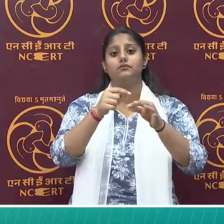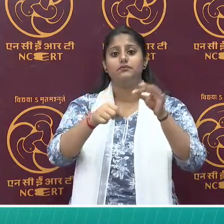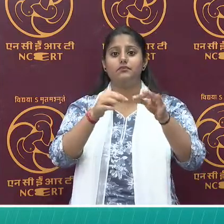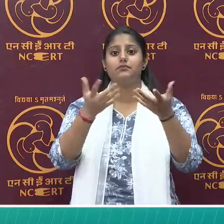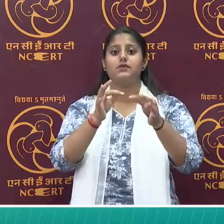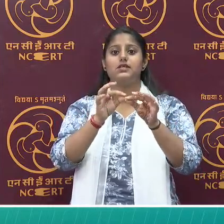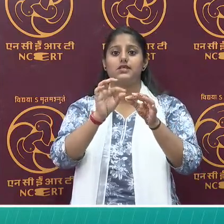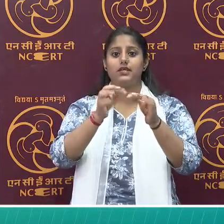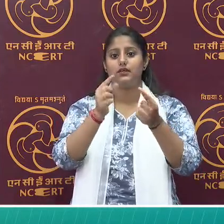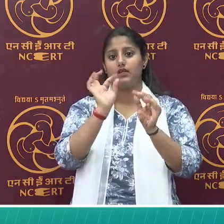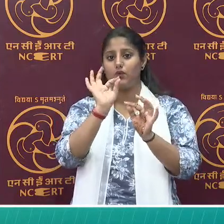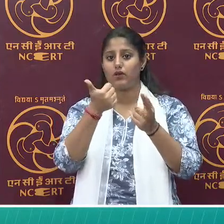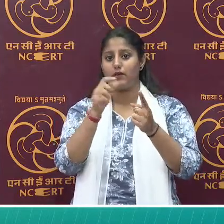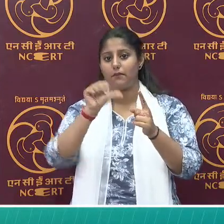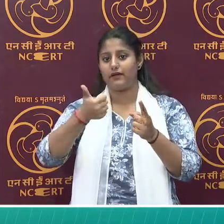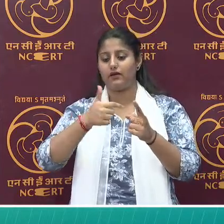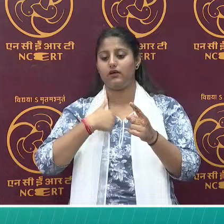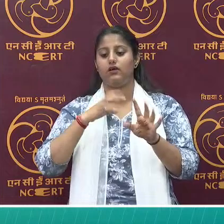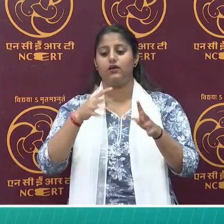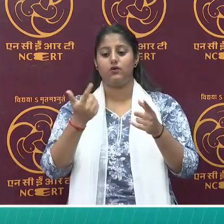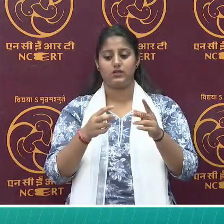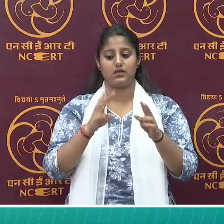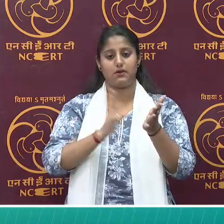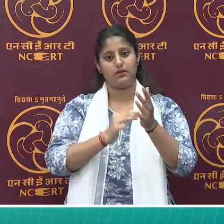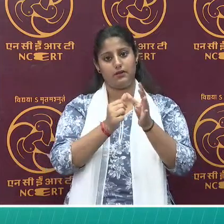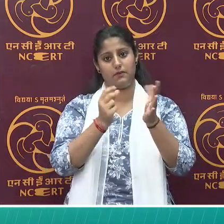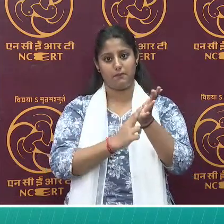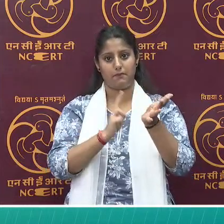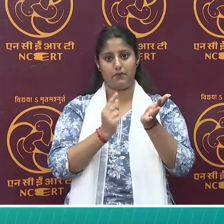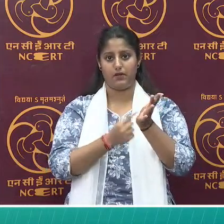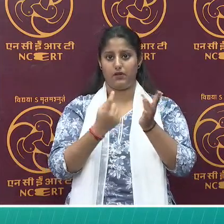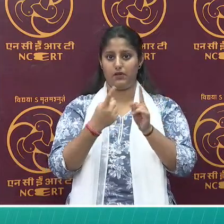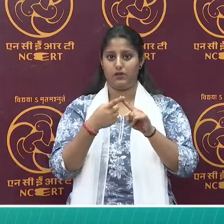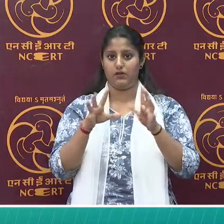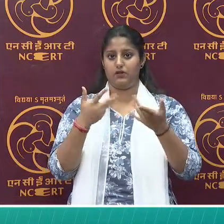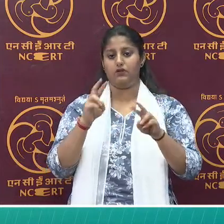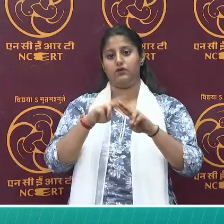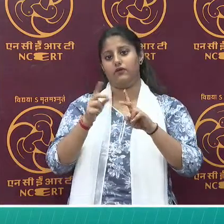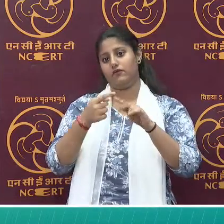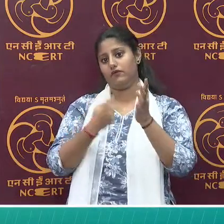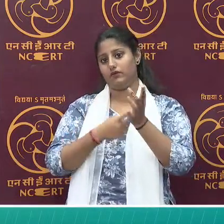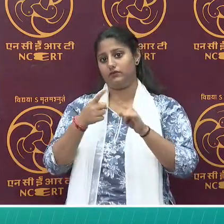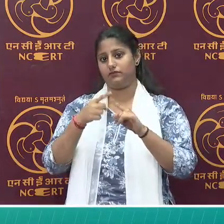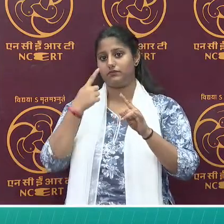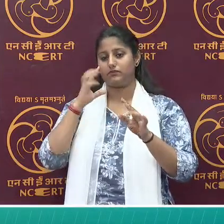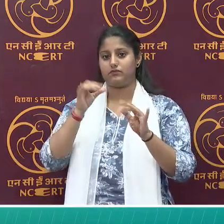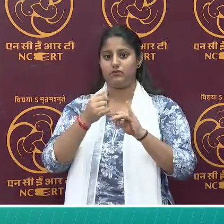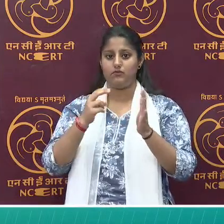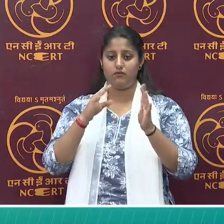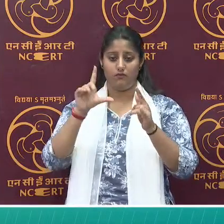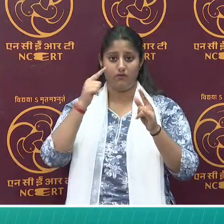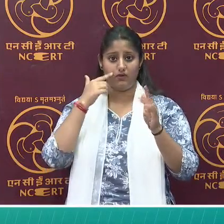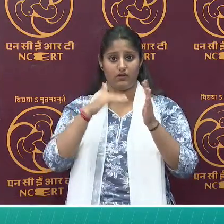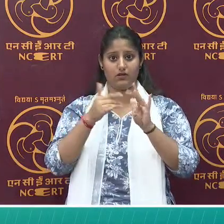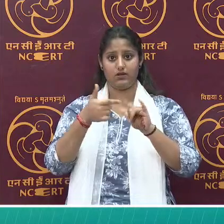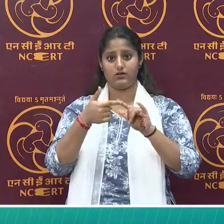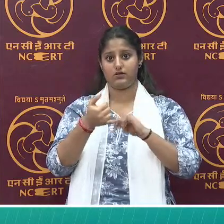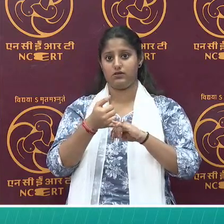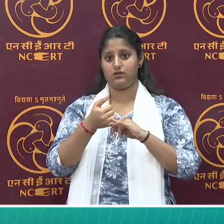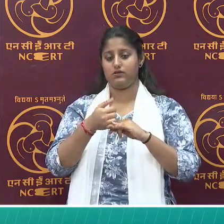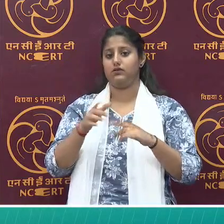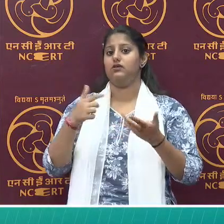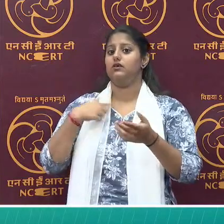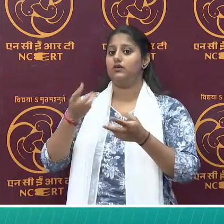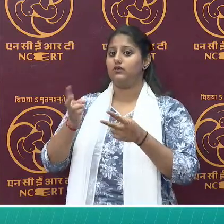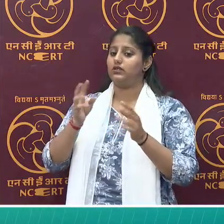by adding manures and fertilizers to it. Wonderful, wonderful. It was really enriching and enlightening session